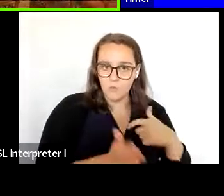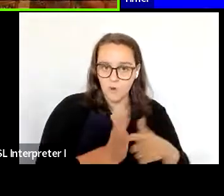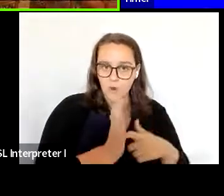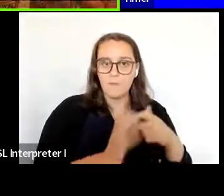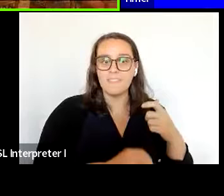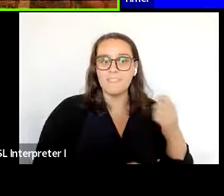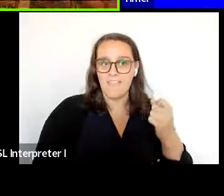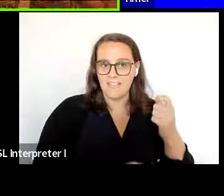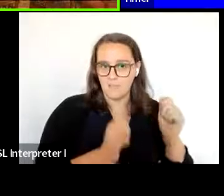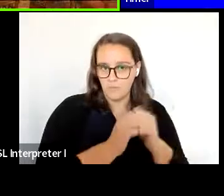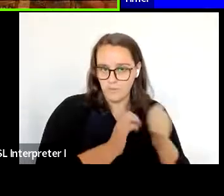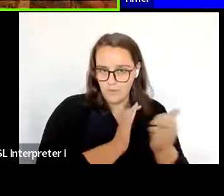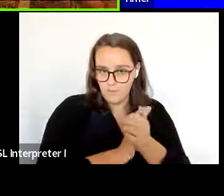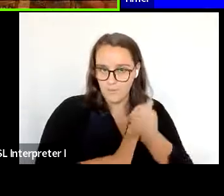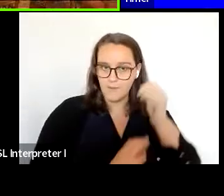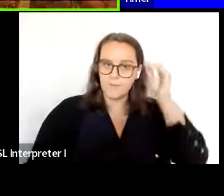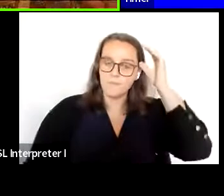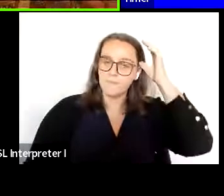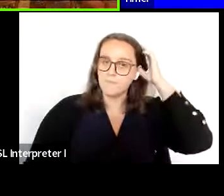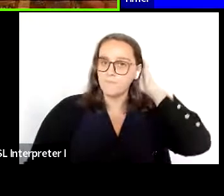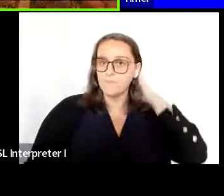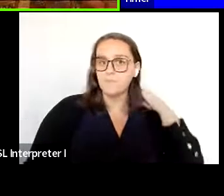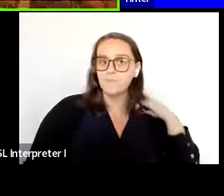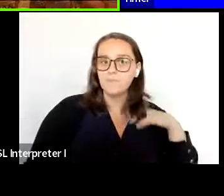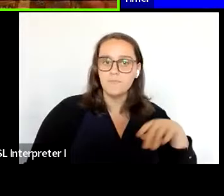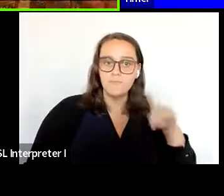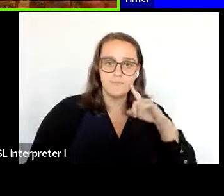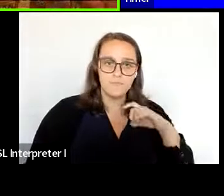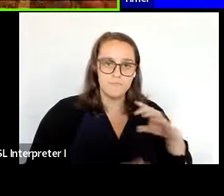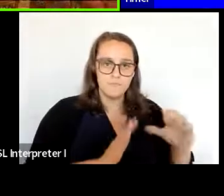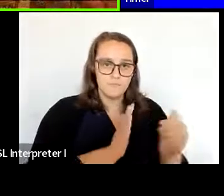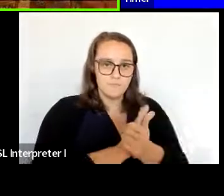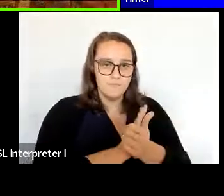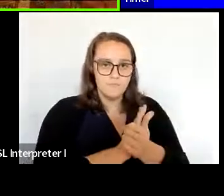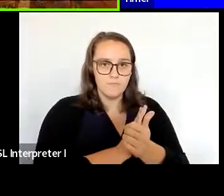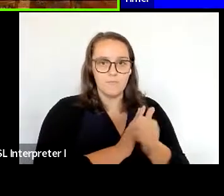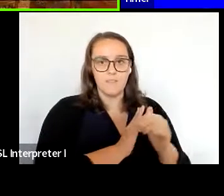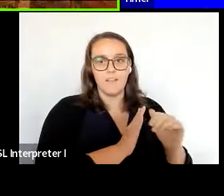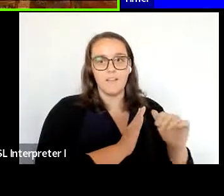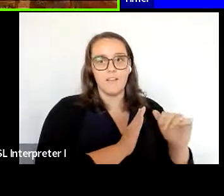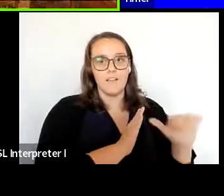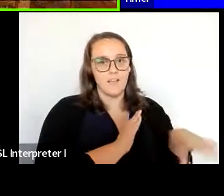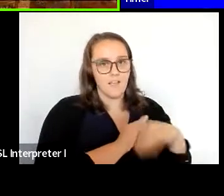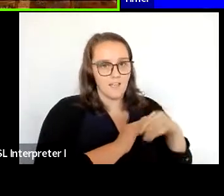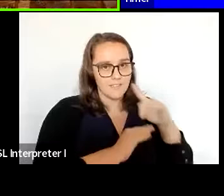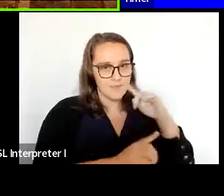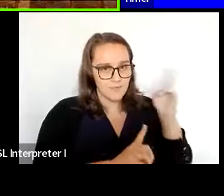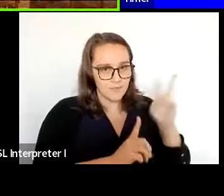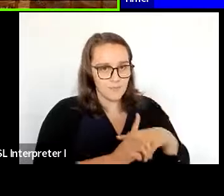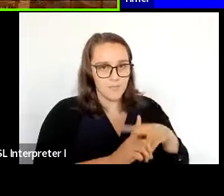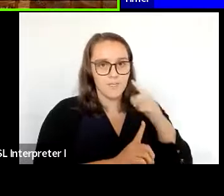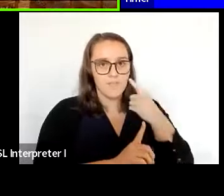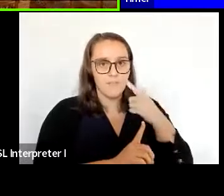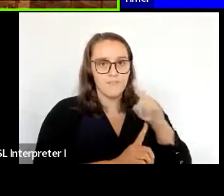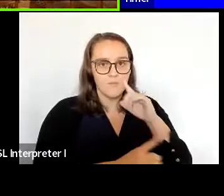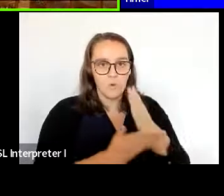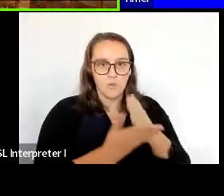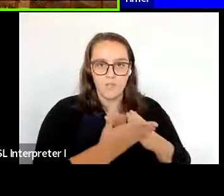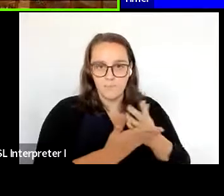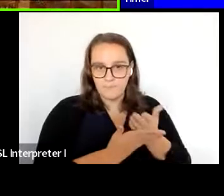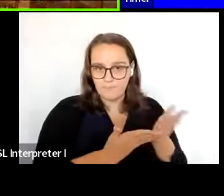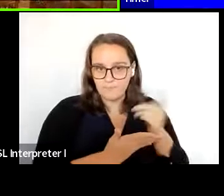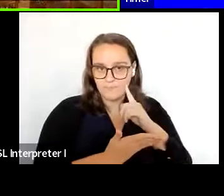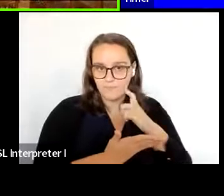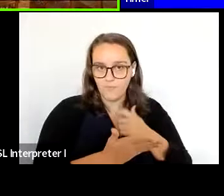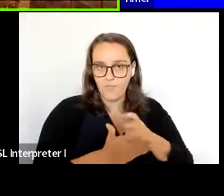amended. The amendment adds applicability section to make certain portions subject to appropriations. It will